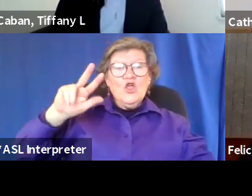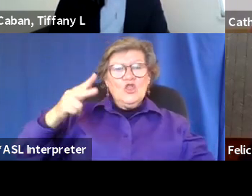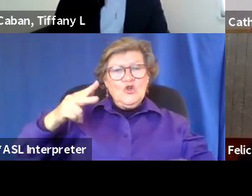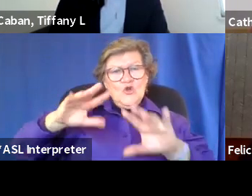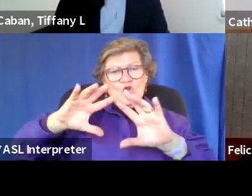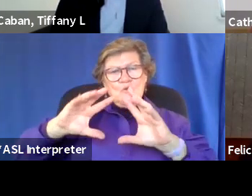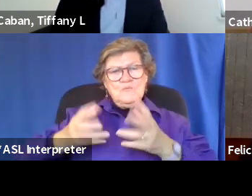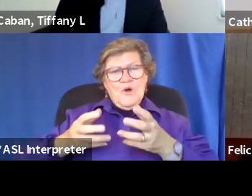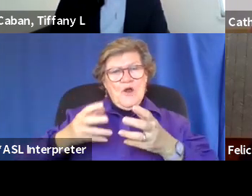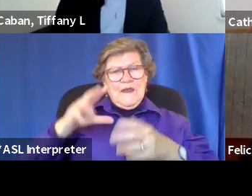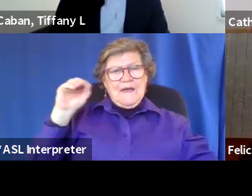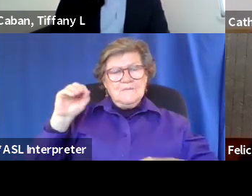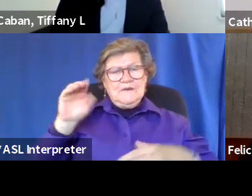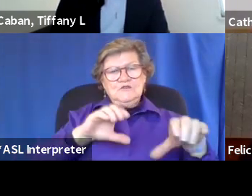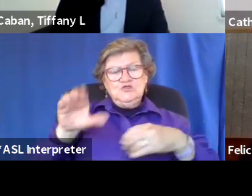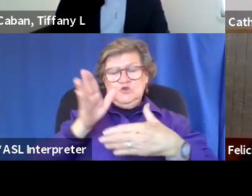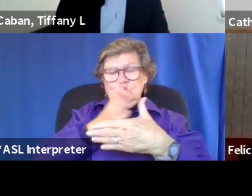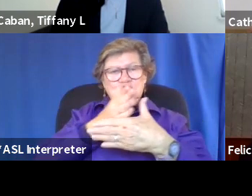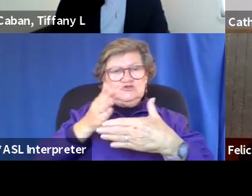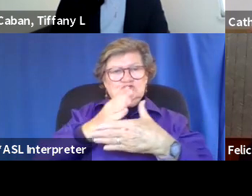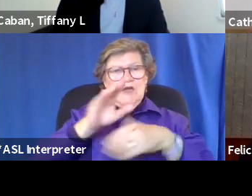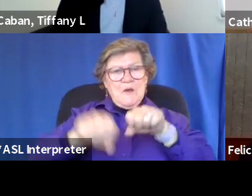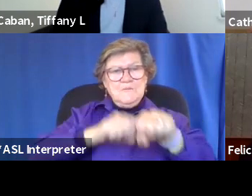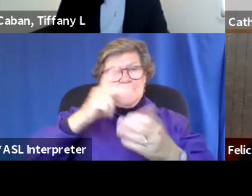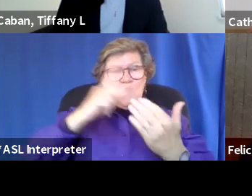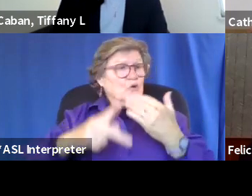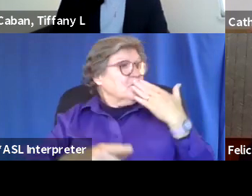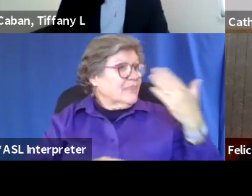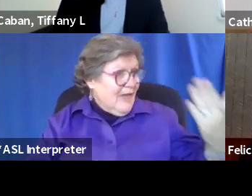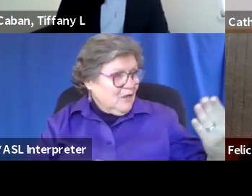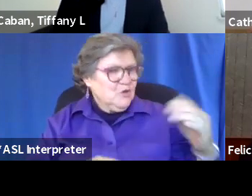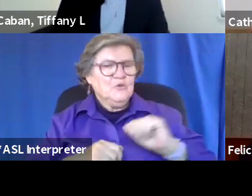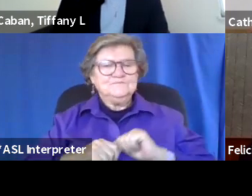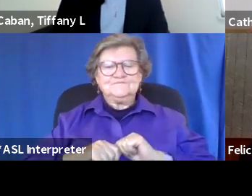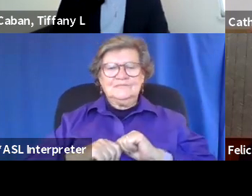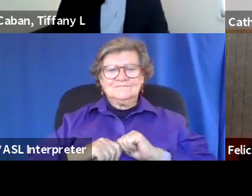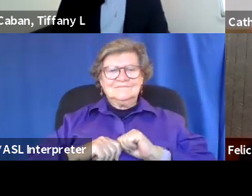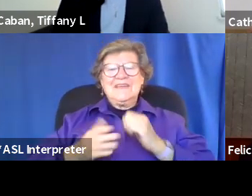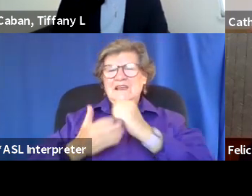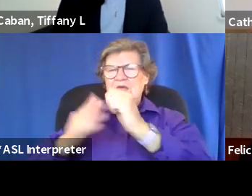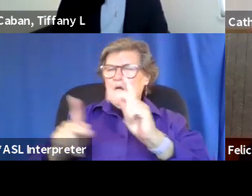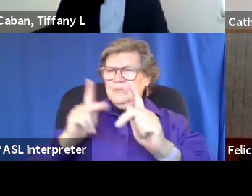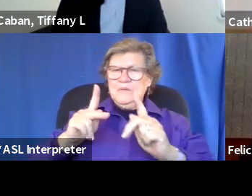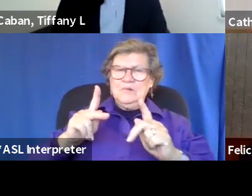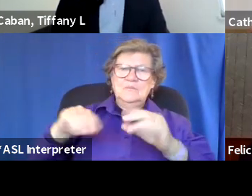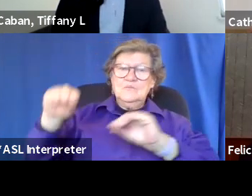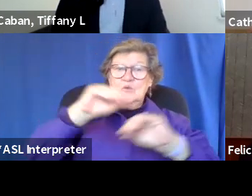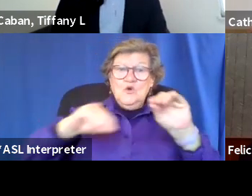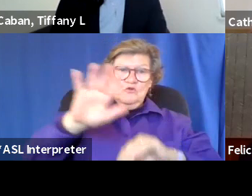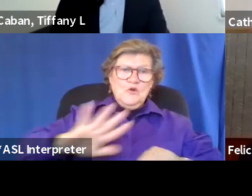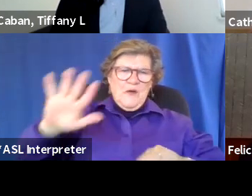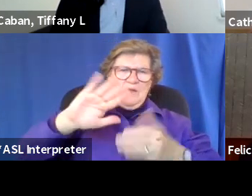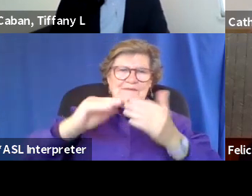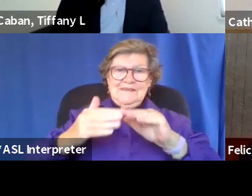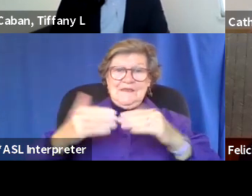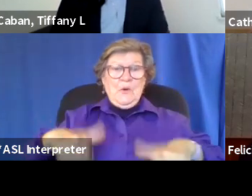more shared bike programs. Thank you. So that folks have more options to get around. Thank you. Thank you. What,